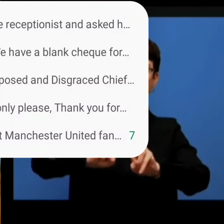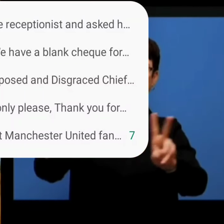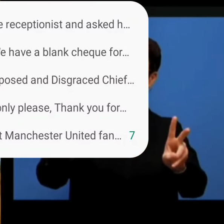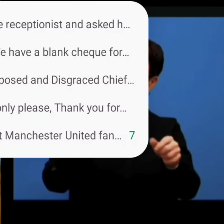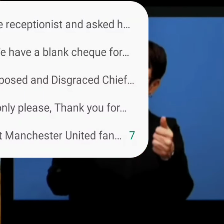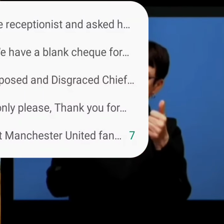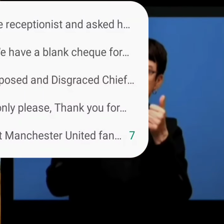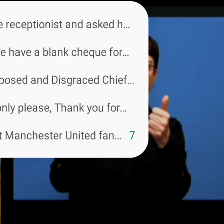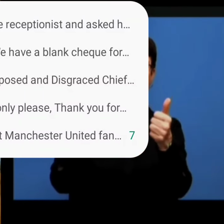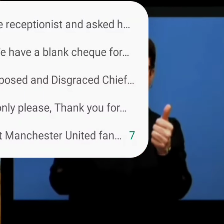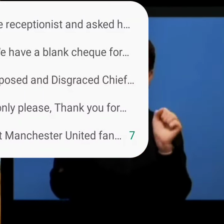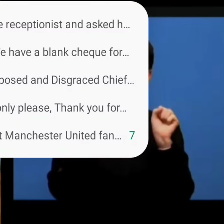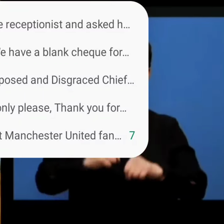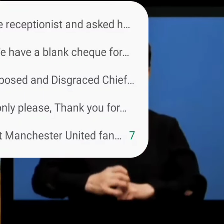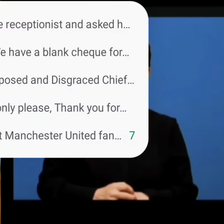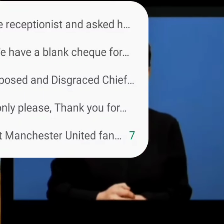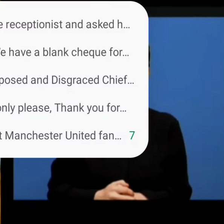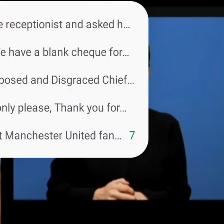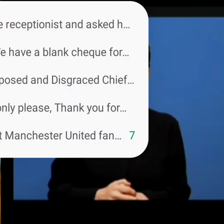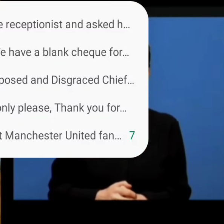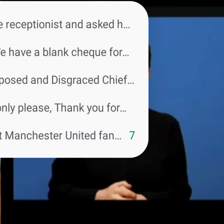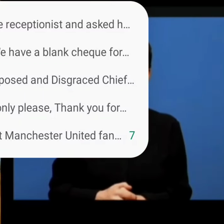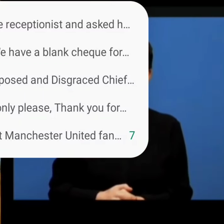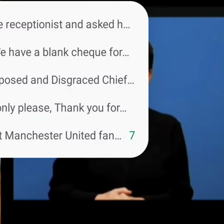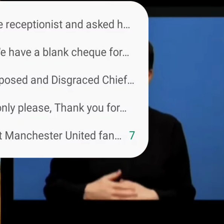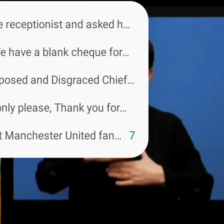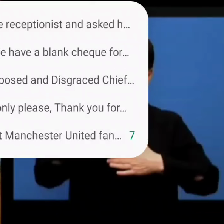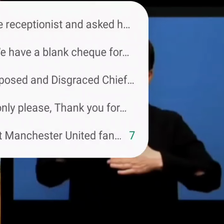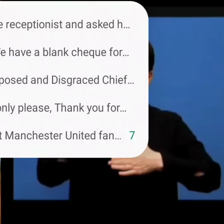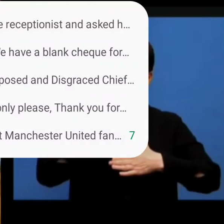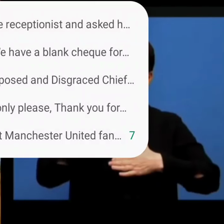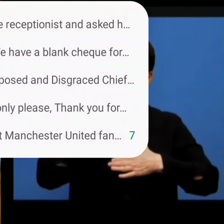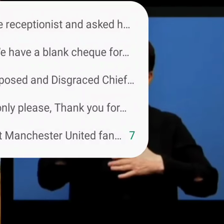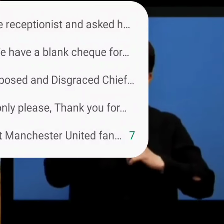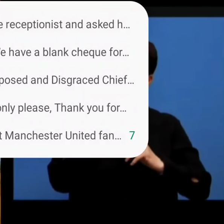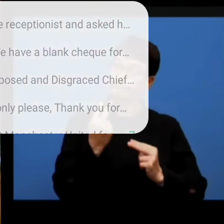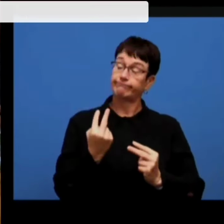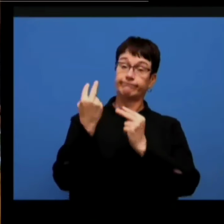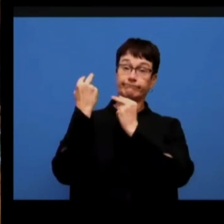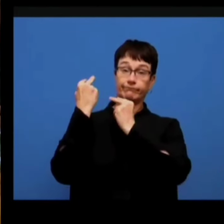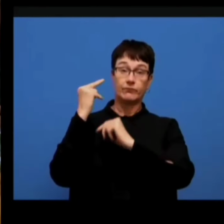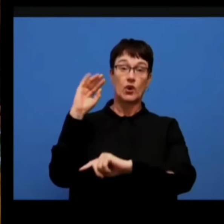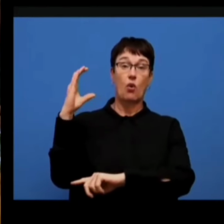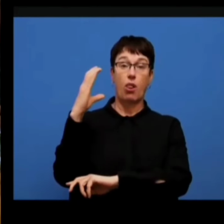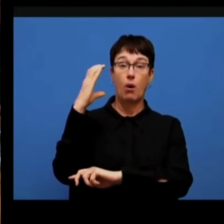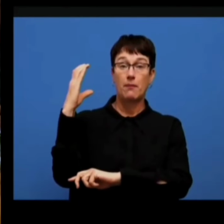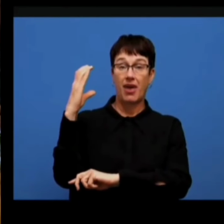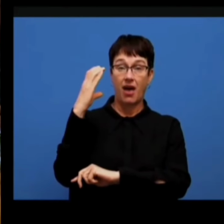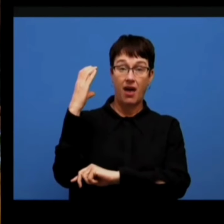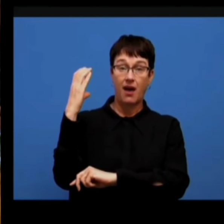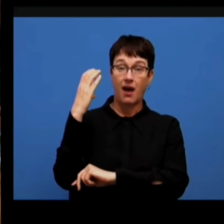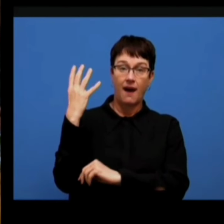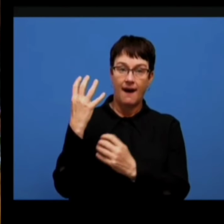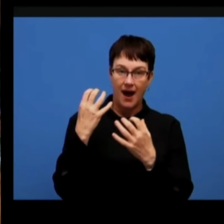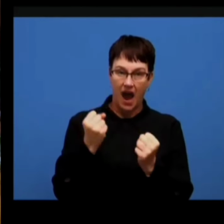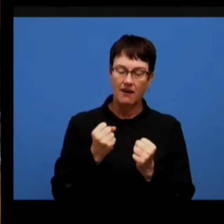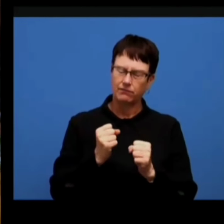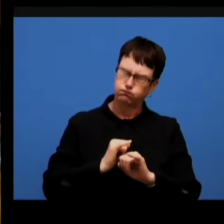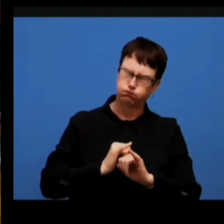peacemaking. When the negotiations were stalled in Cuba, in Havana,